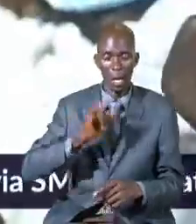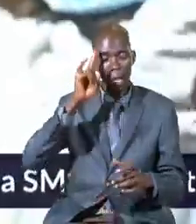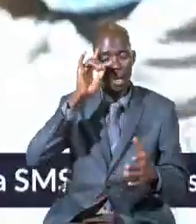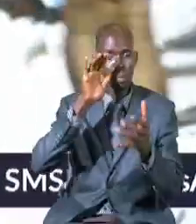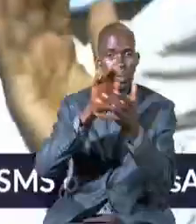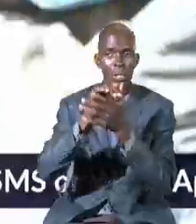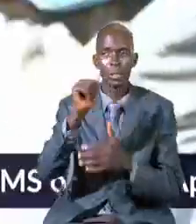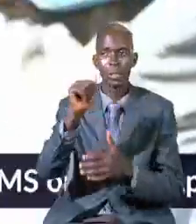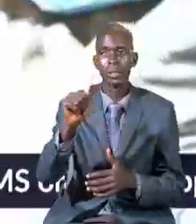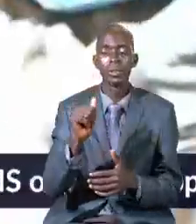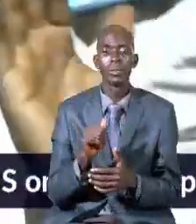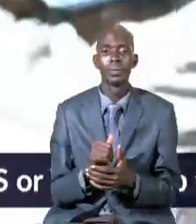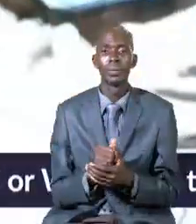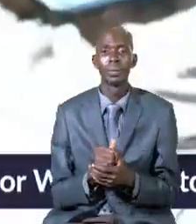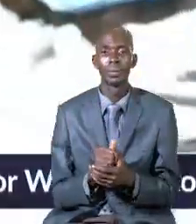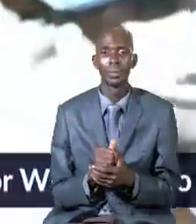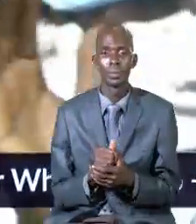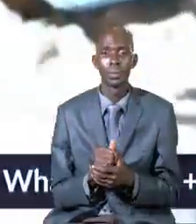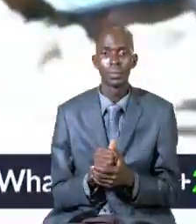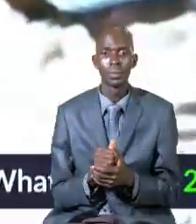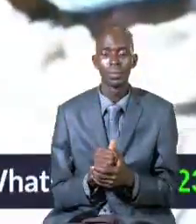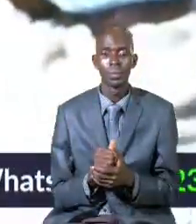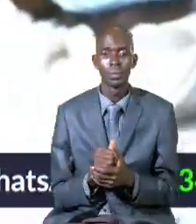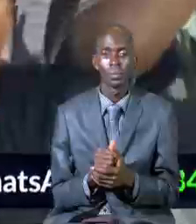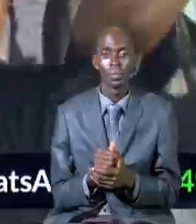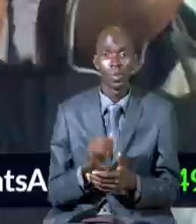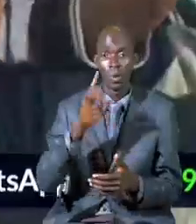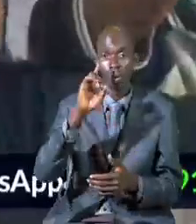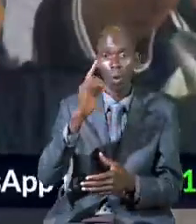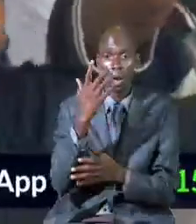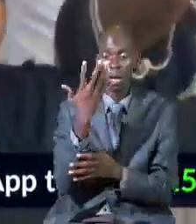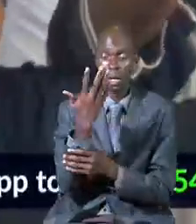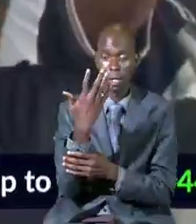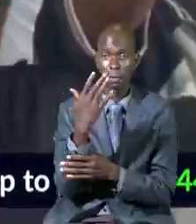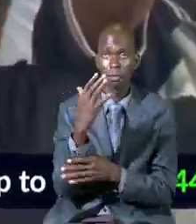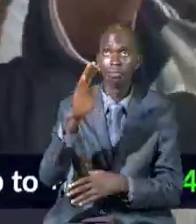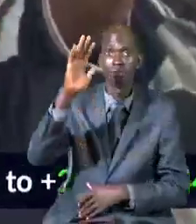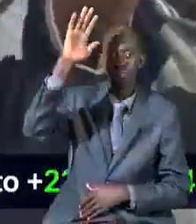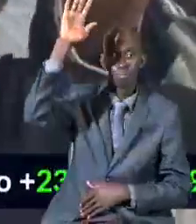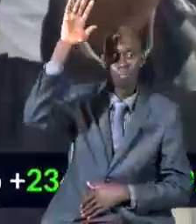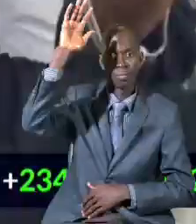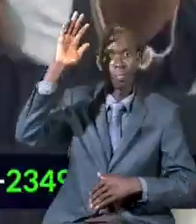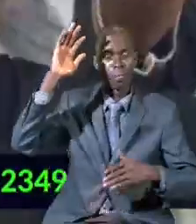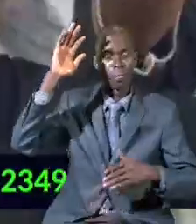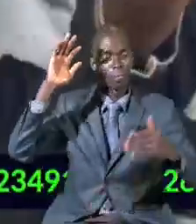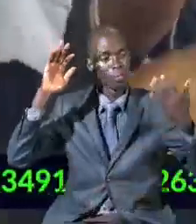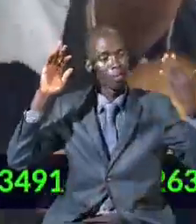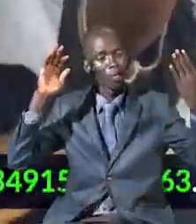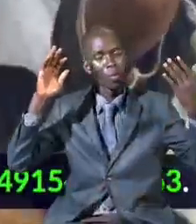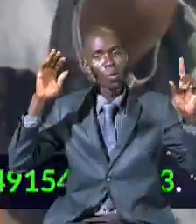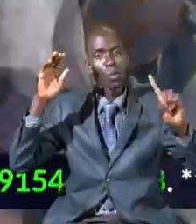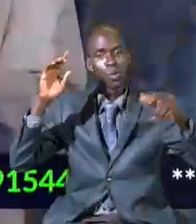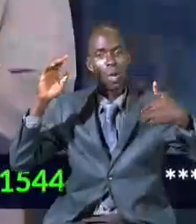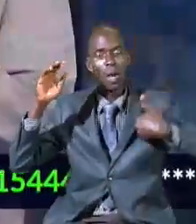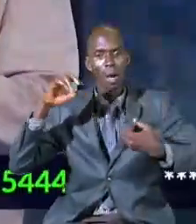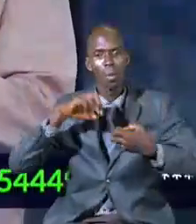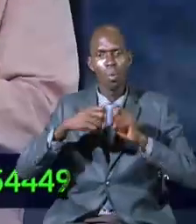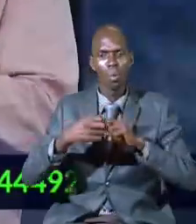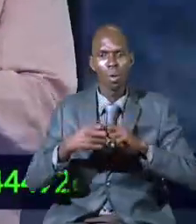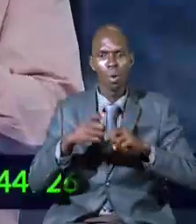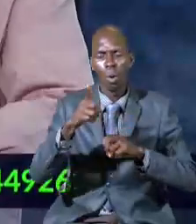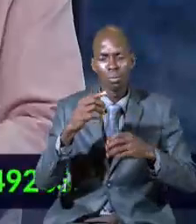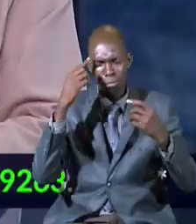believe. Lay the other hand where you have the problem. If you don't know where it is, just